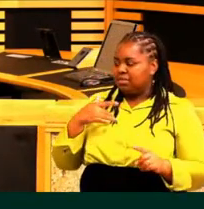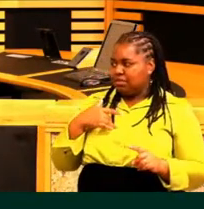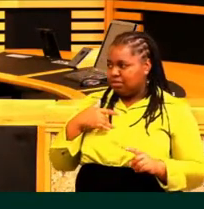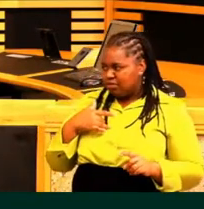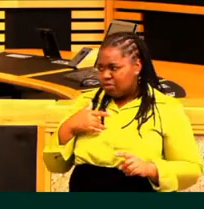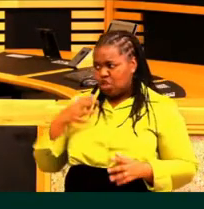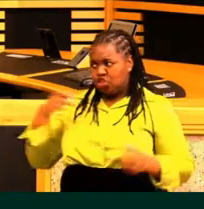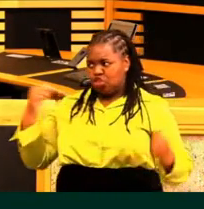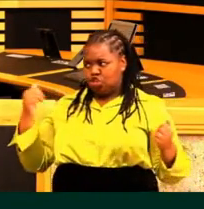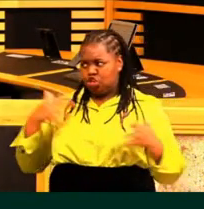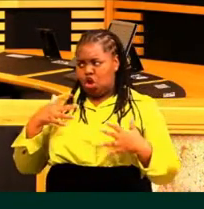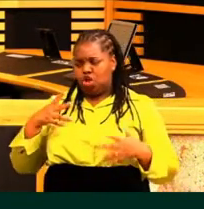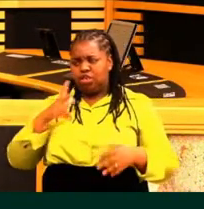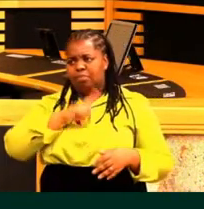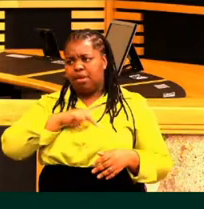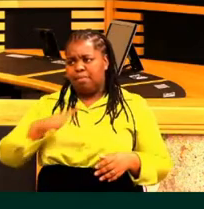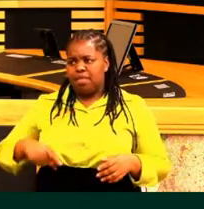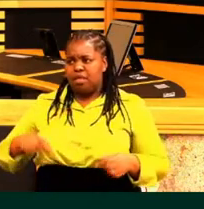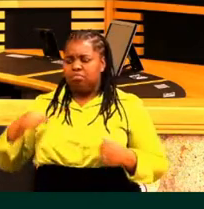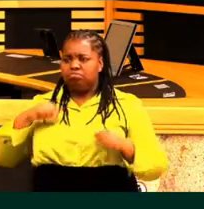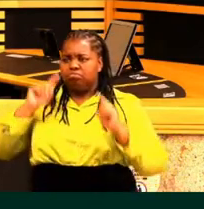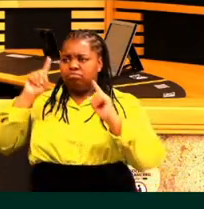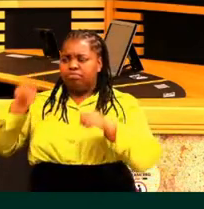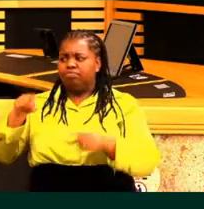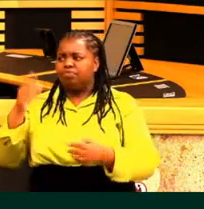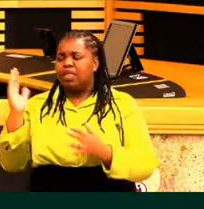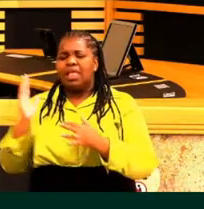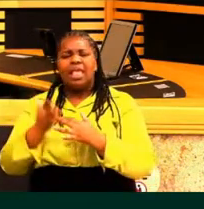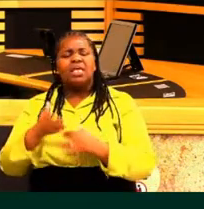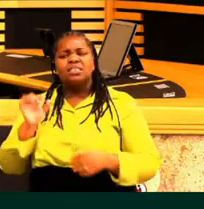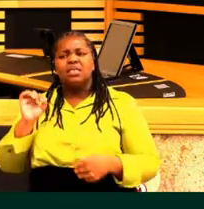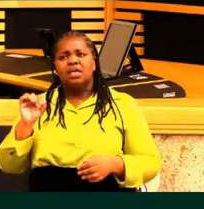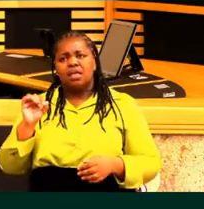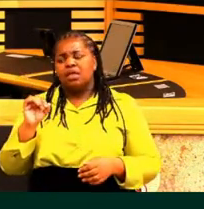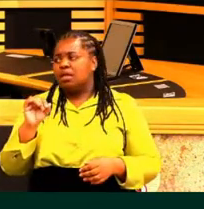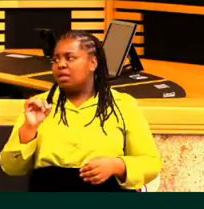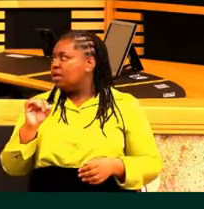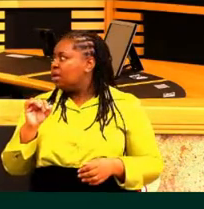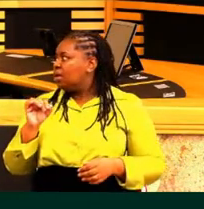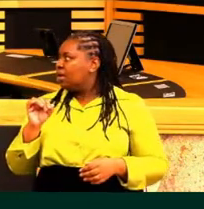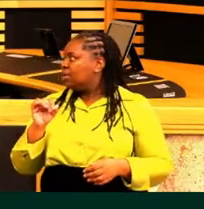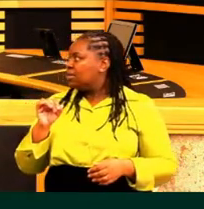to Premiere uh going to the kcsa mountains